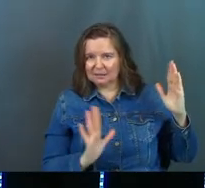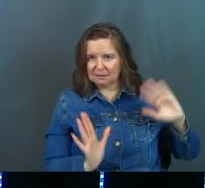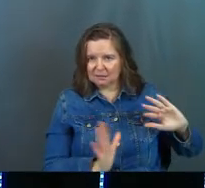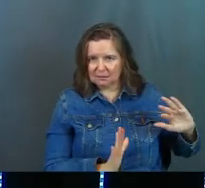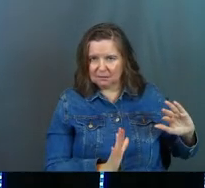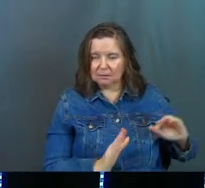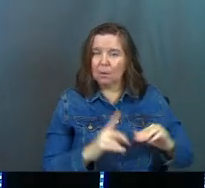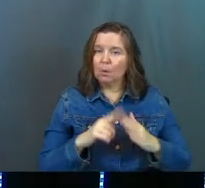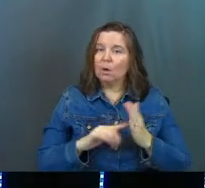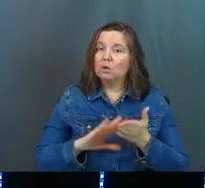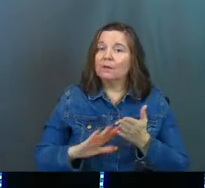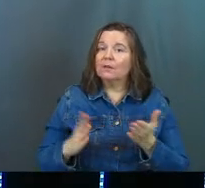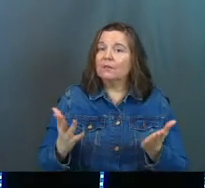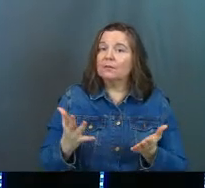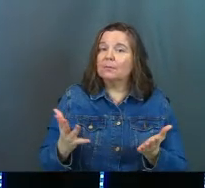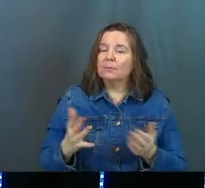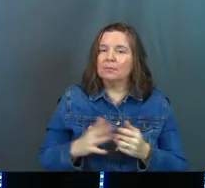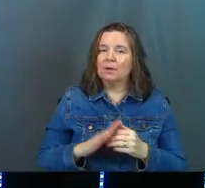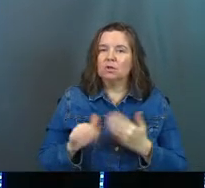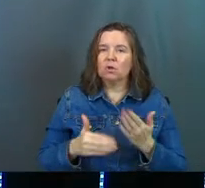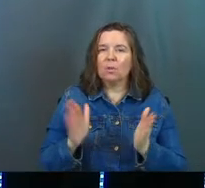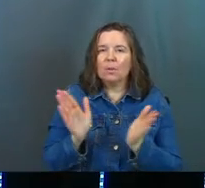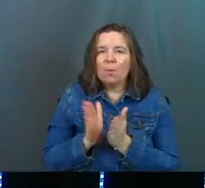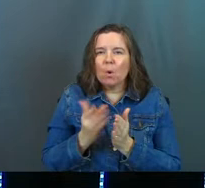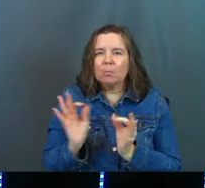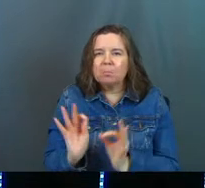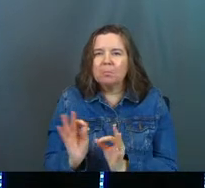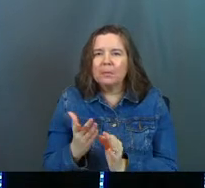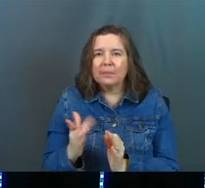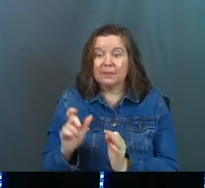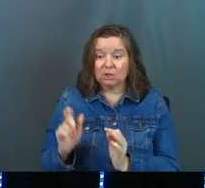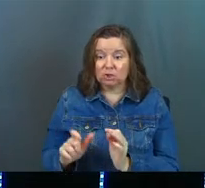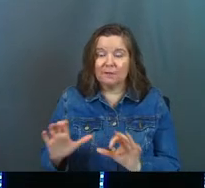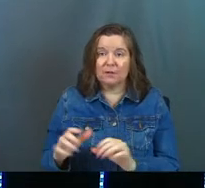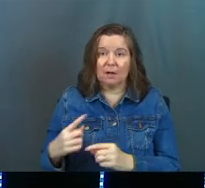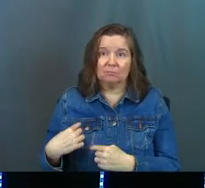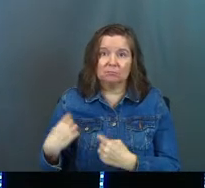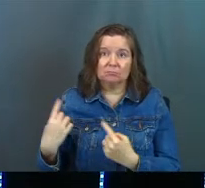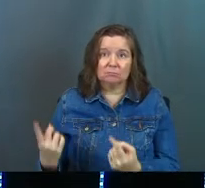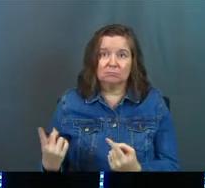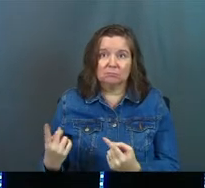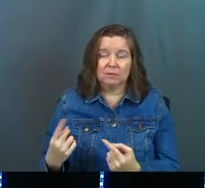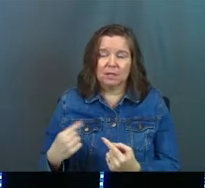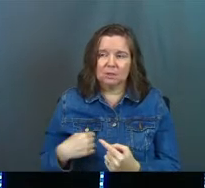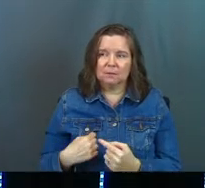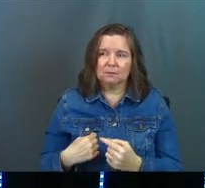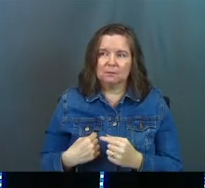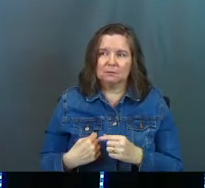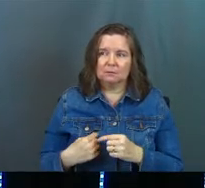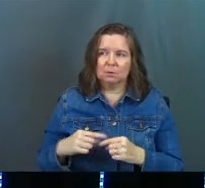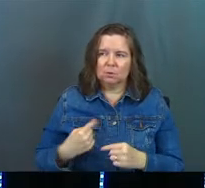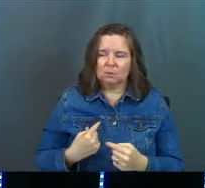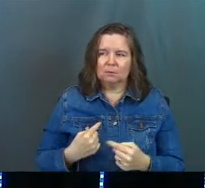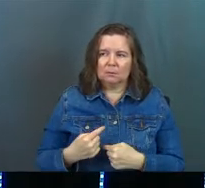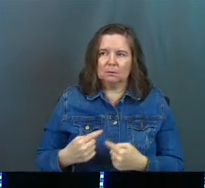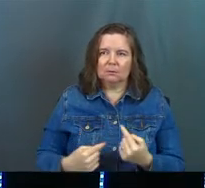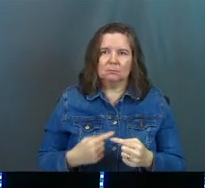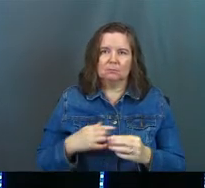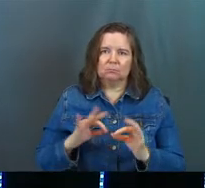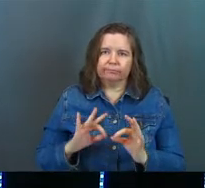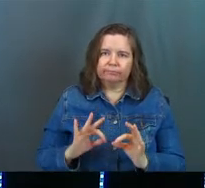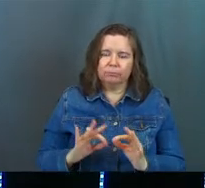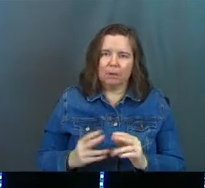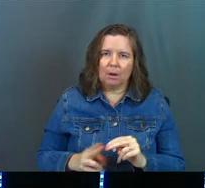forgiveness. What you're forgiving them for is all the things that they should have done to you, done for you up to this point, right?